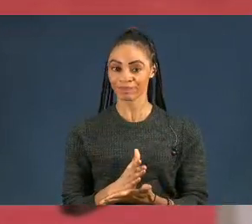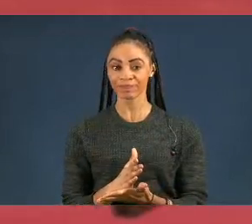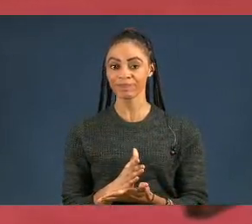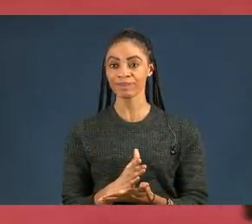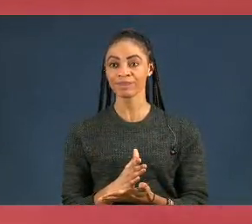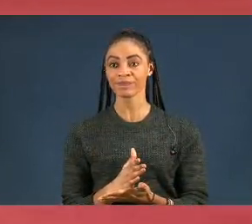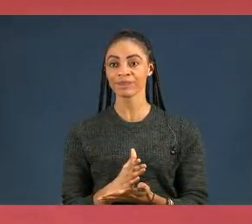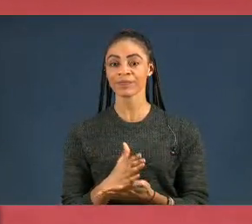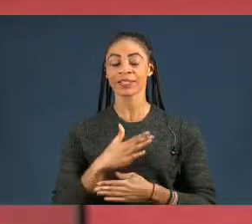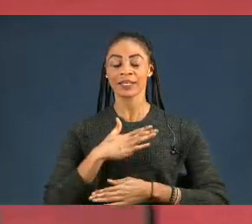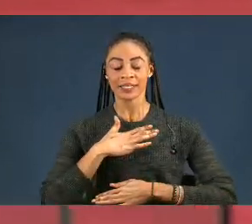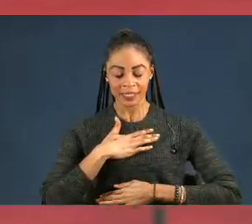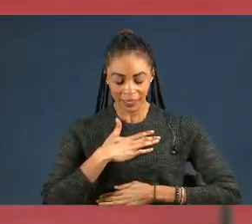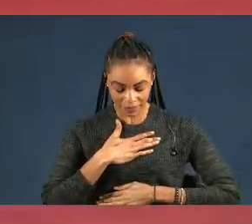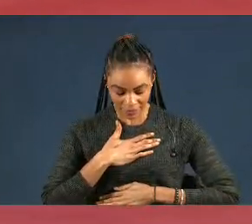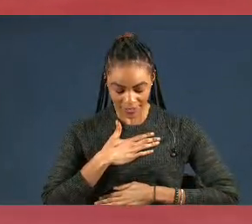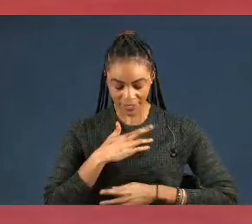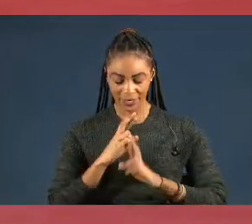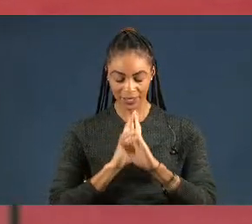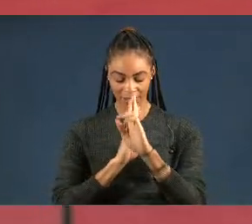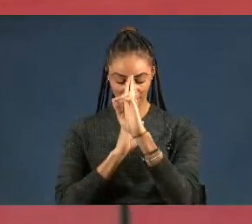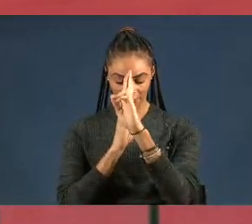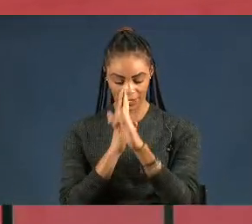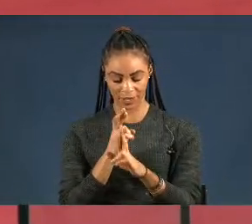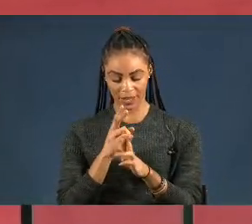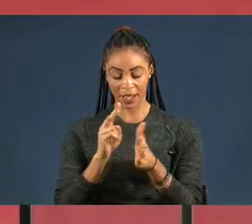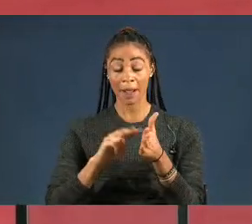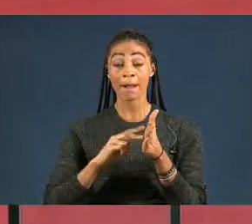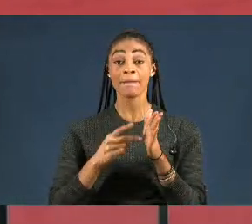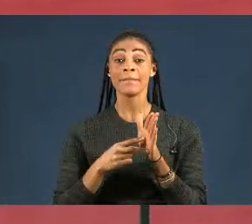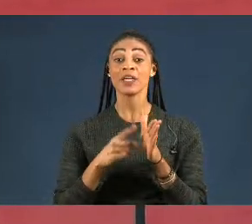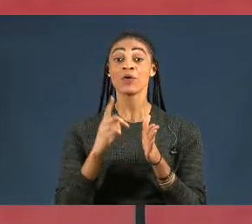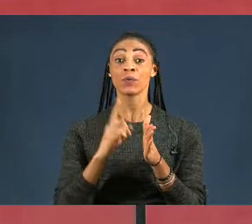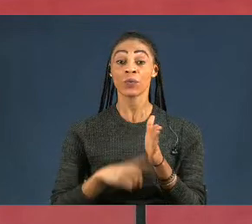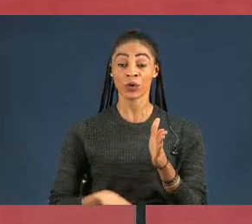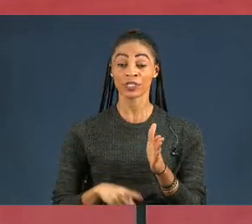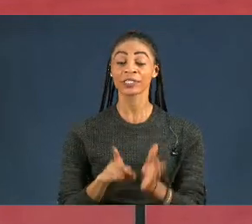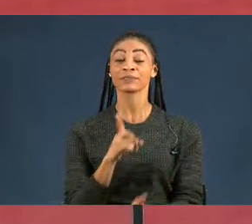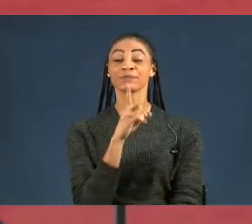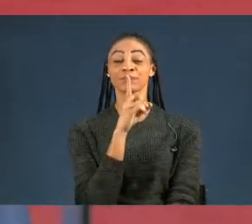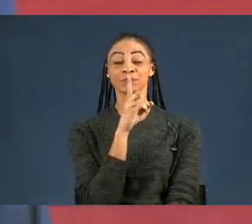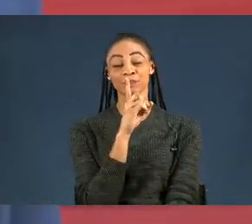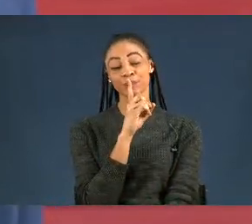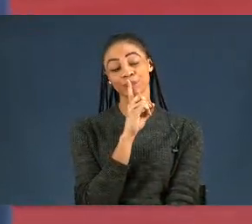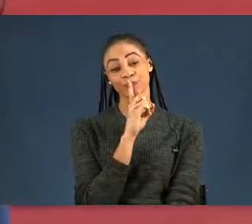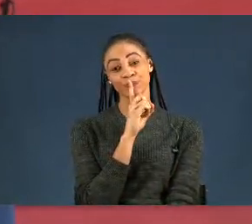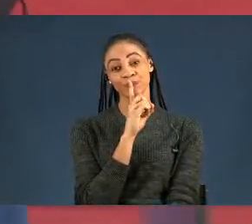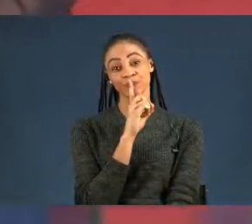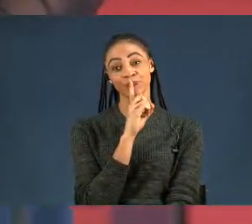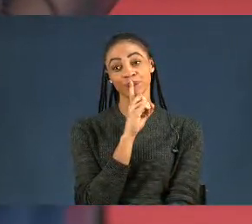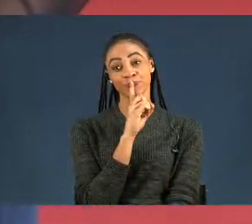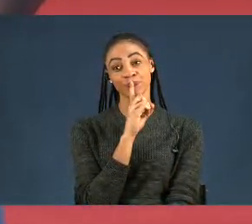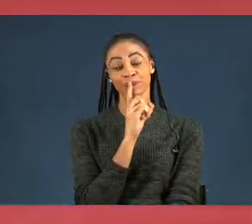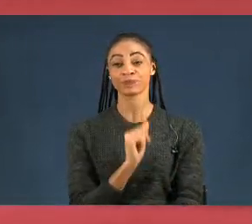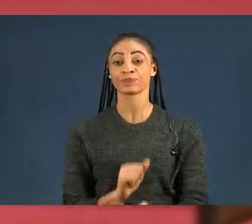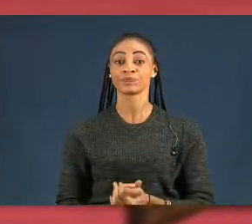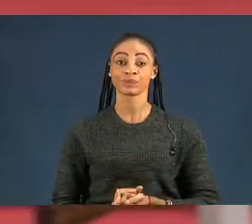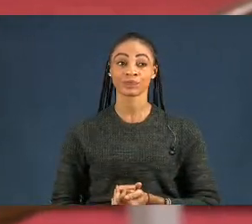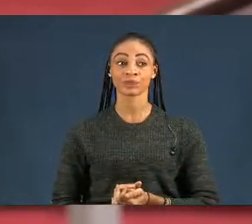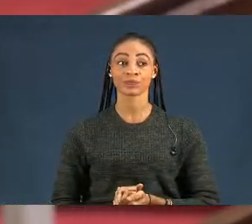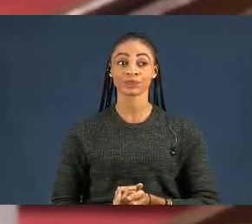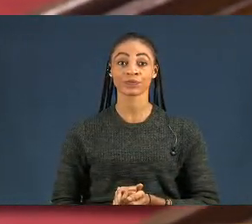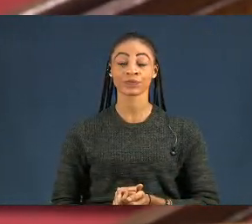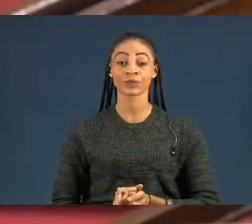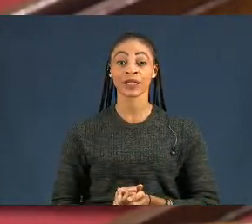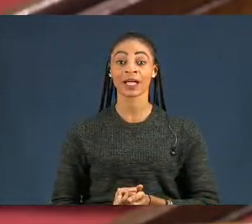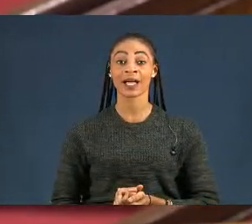Submitting, respecting sometimes meaning holding back. Sometimes it means not going ahead without